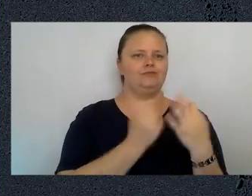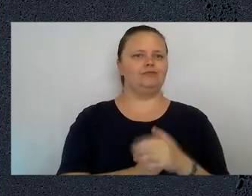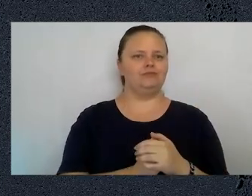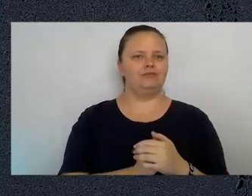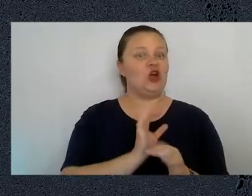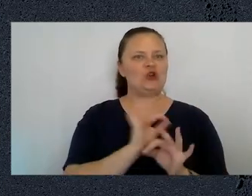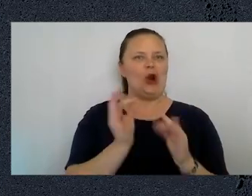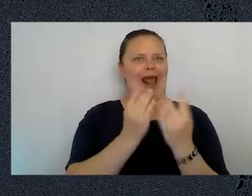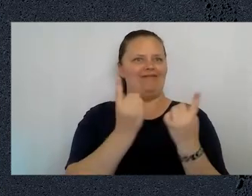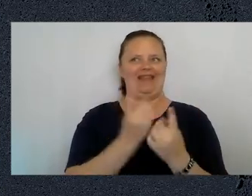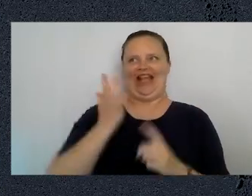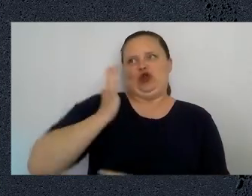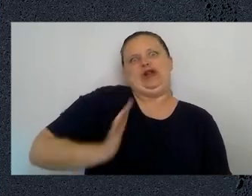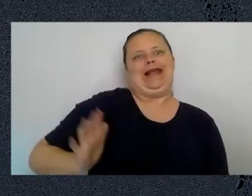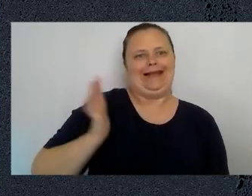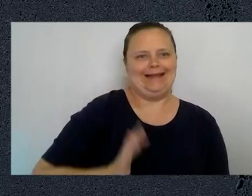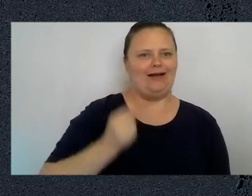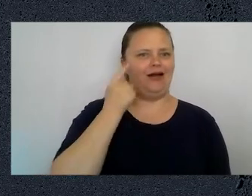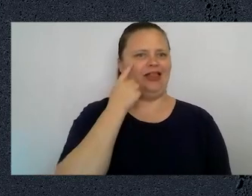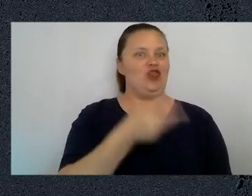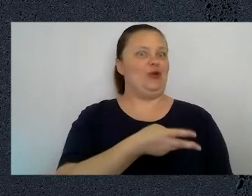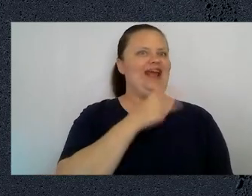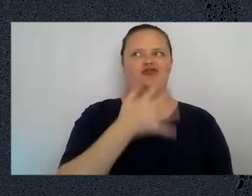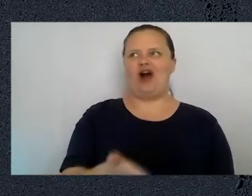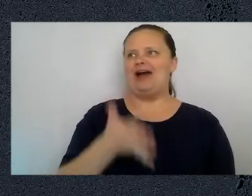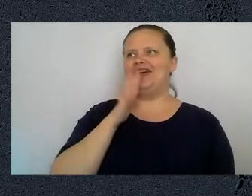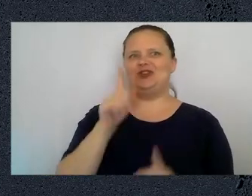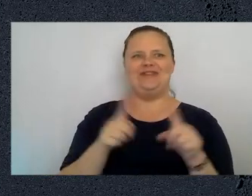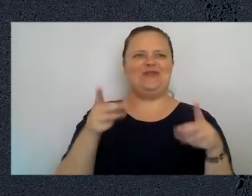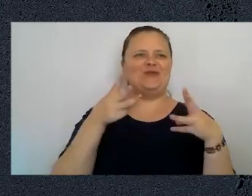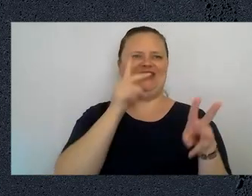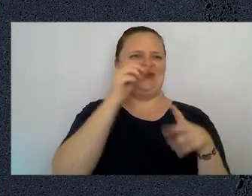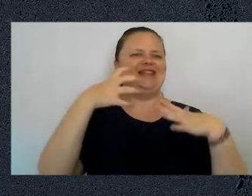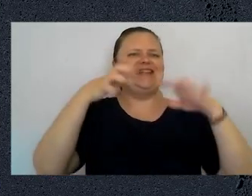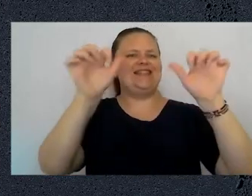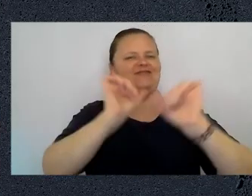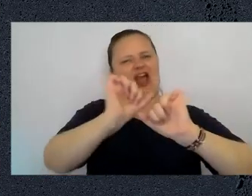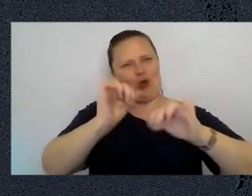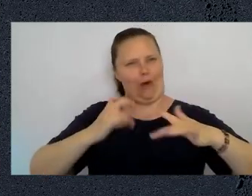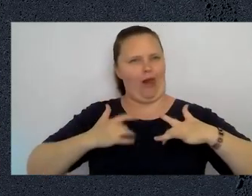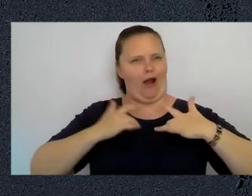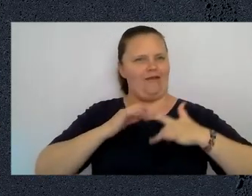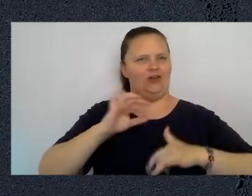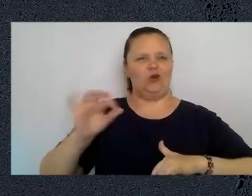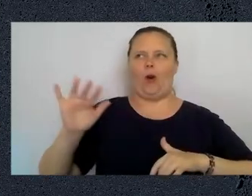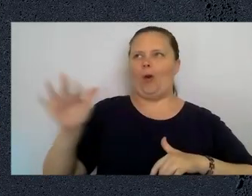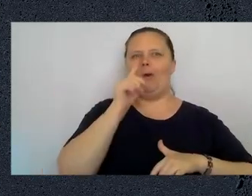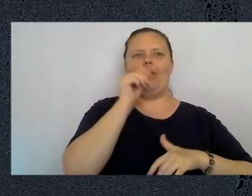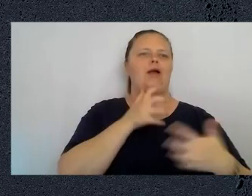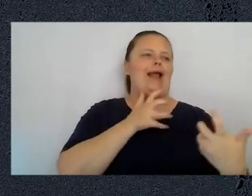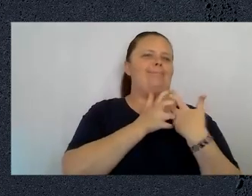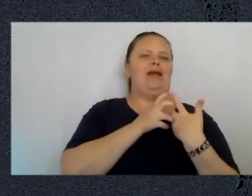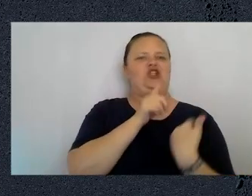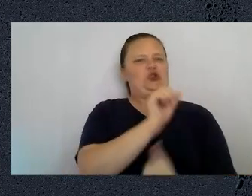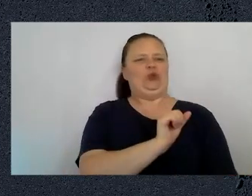everything is necessary. I think there are 300 or 500 ways to become successful in life, and not everything is applicable to every single person. But it's